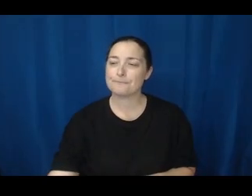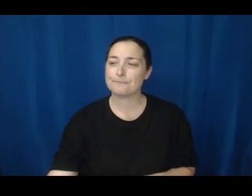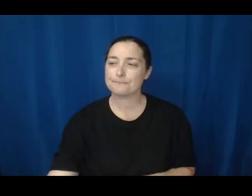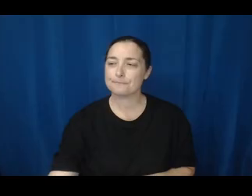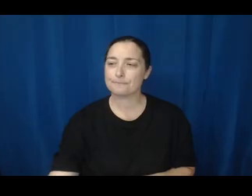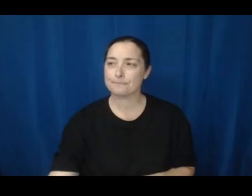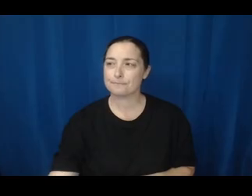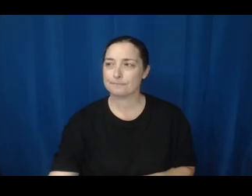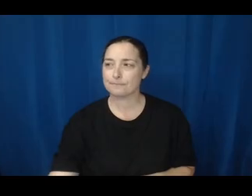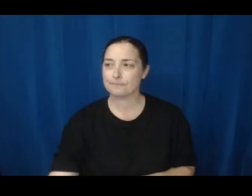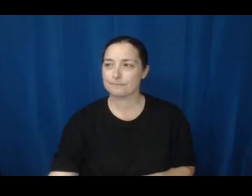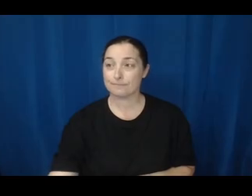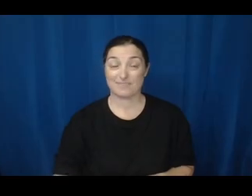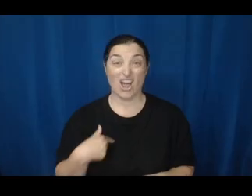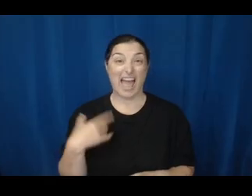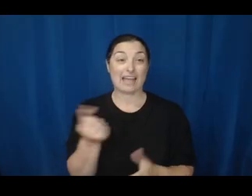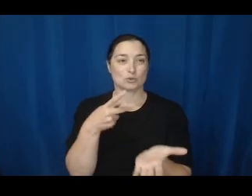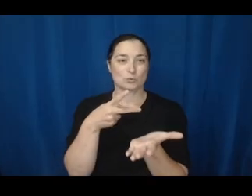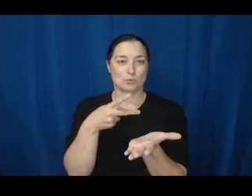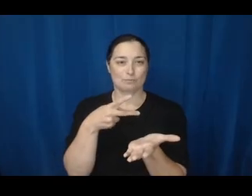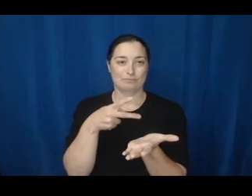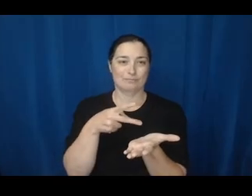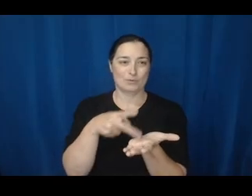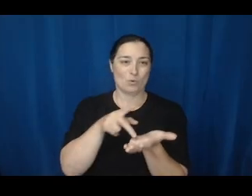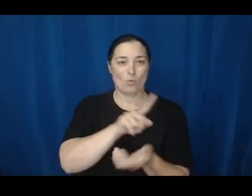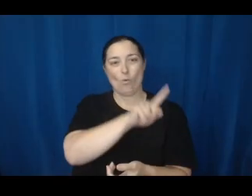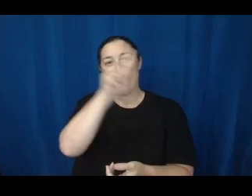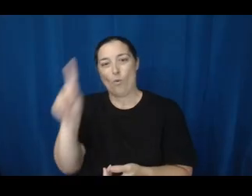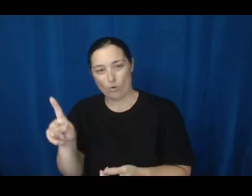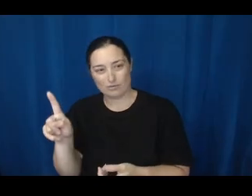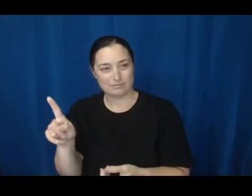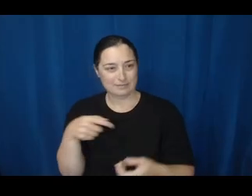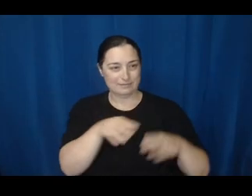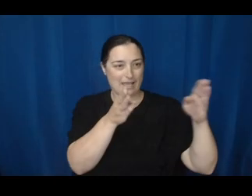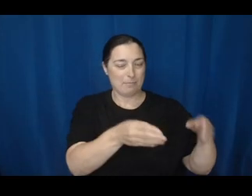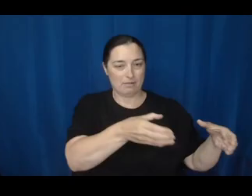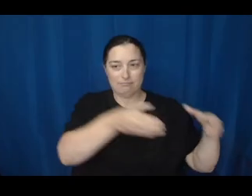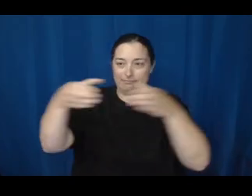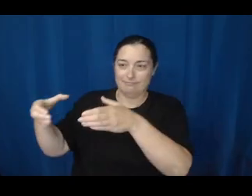And I had to walk here because the table couldn't be there for some reason.